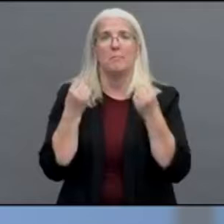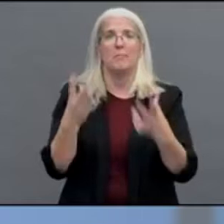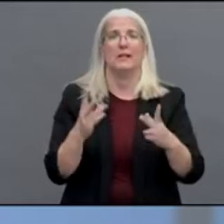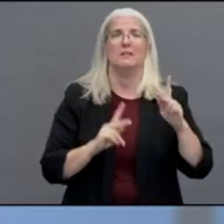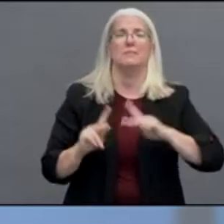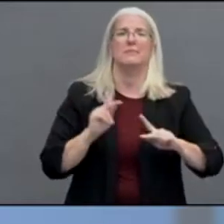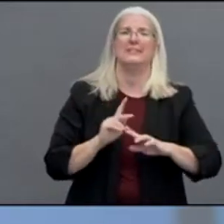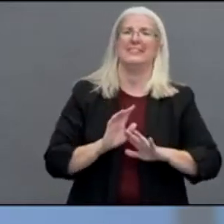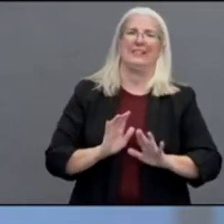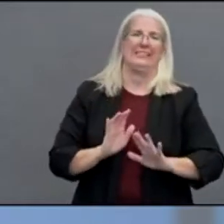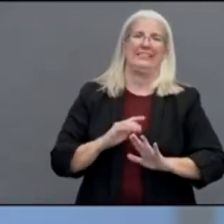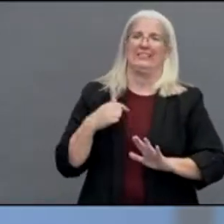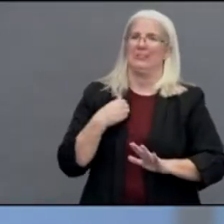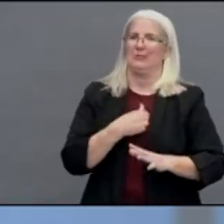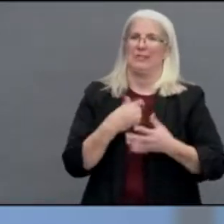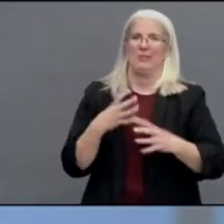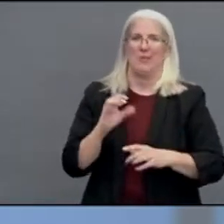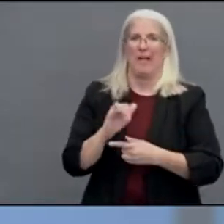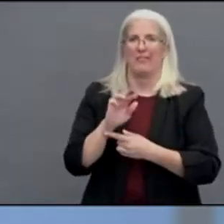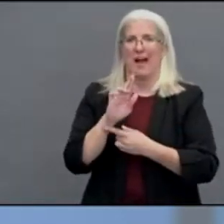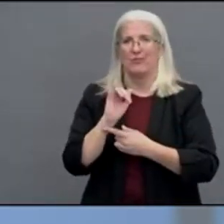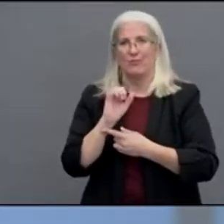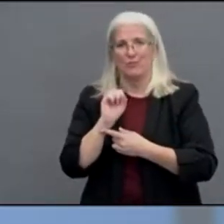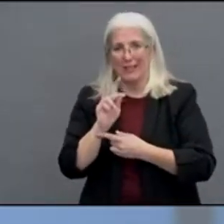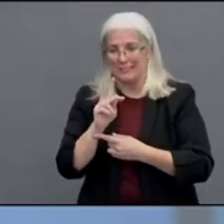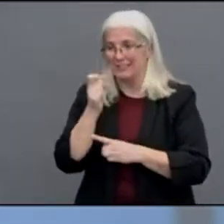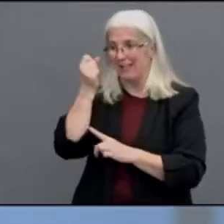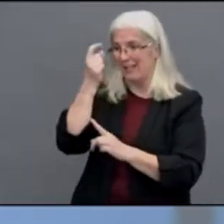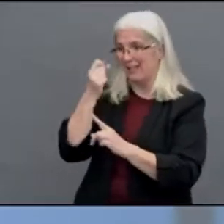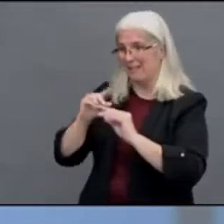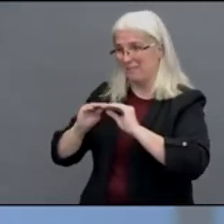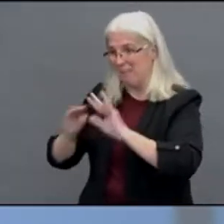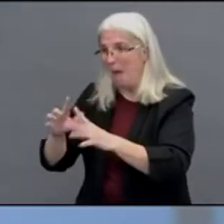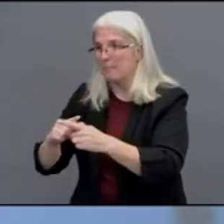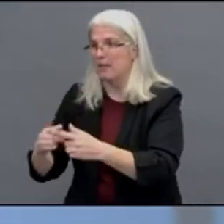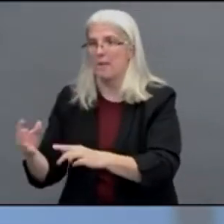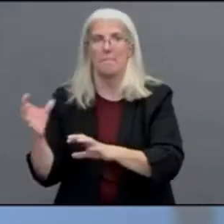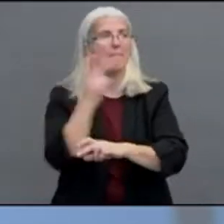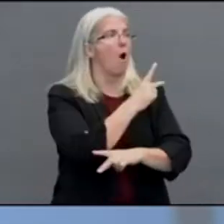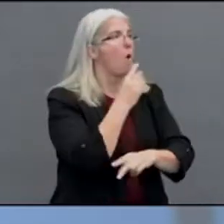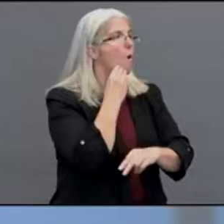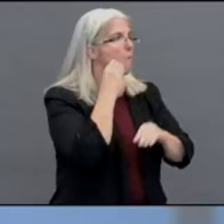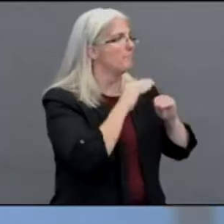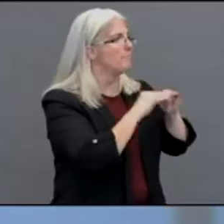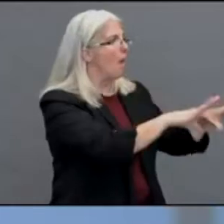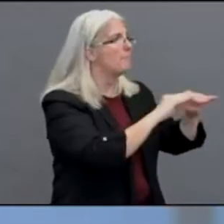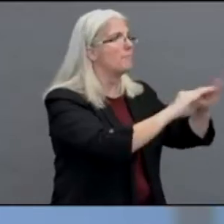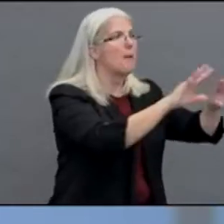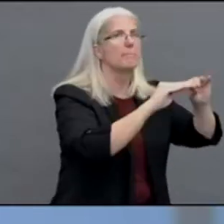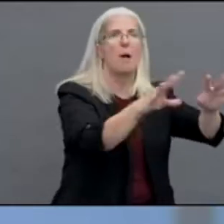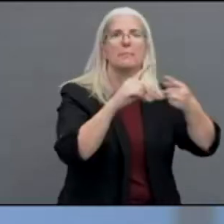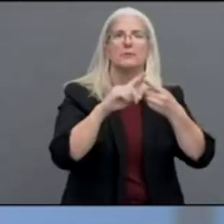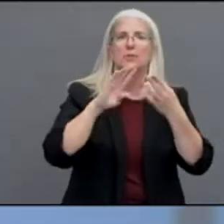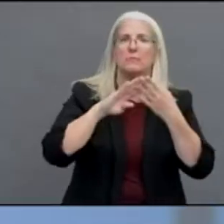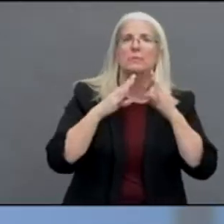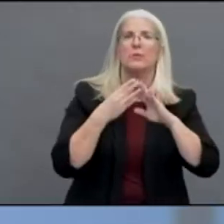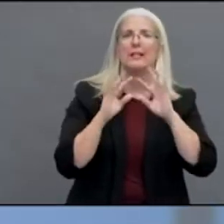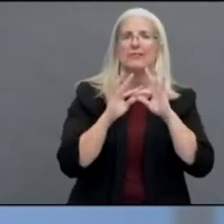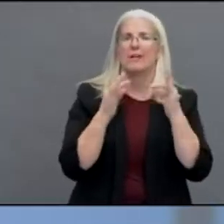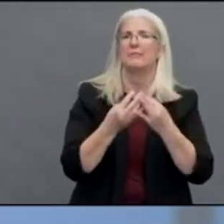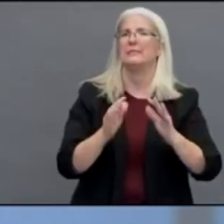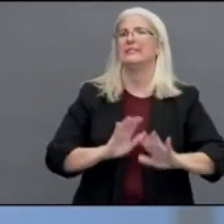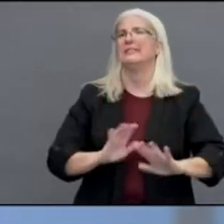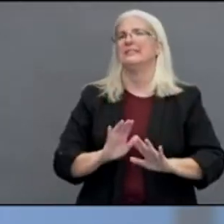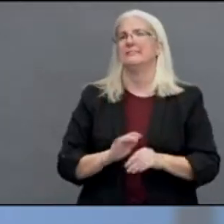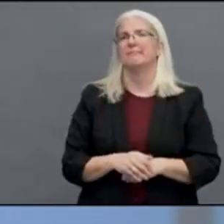when they go back home. And also it means that here in Santa Clara,